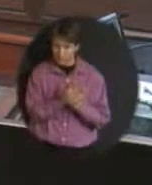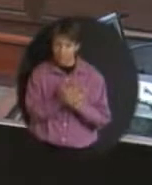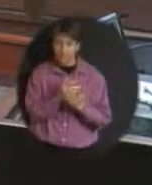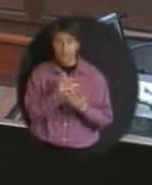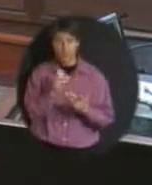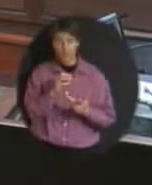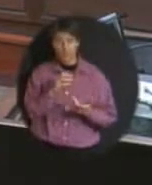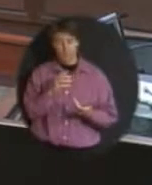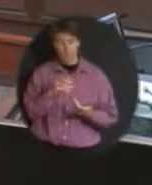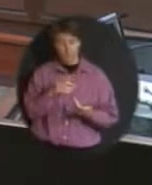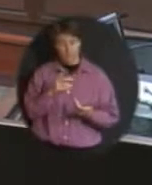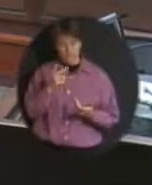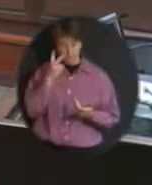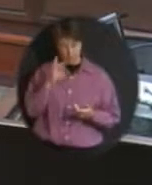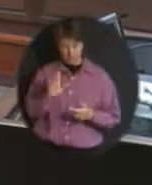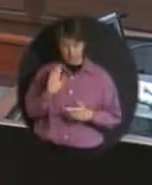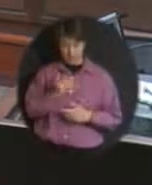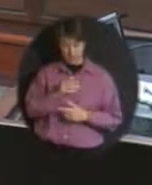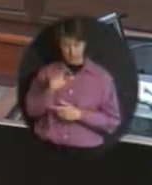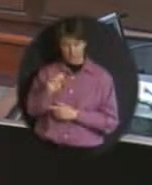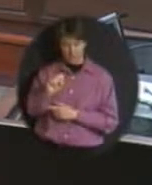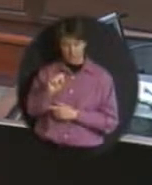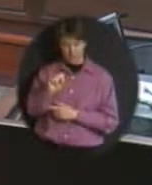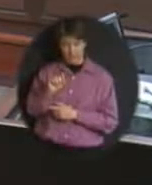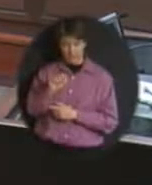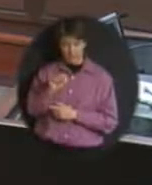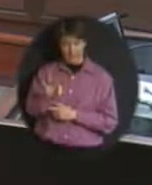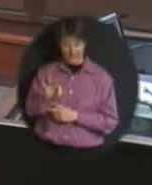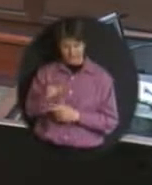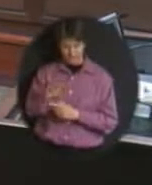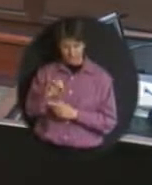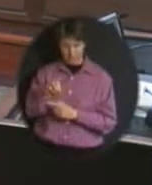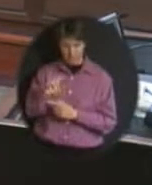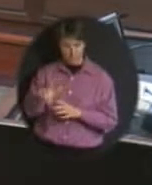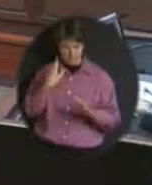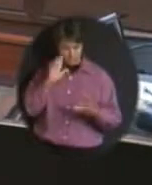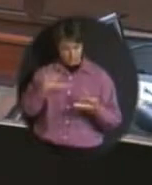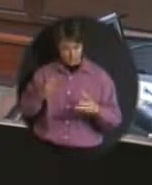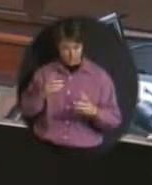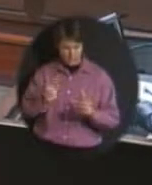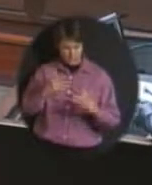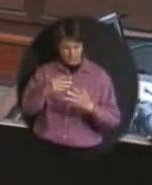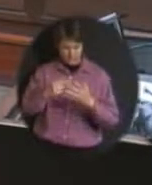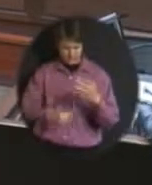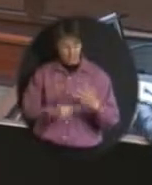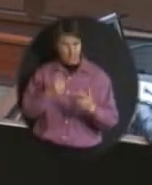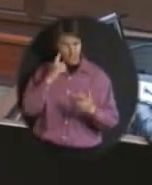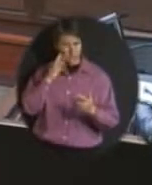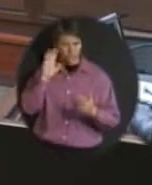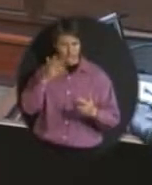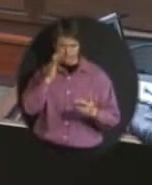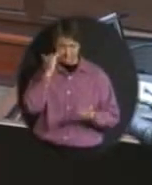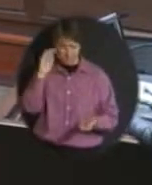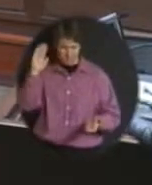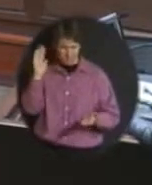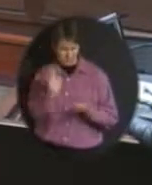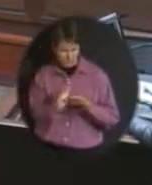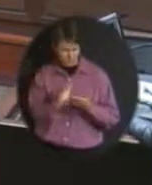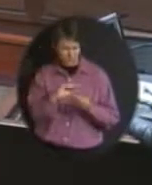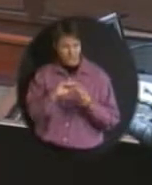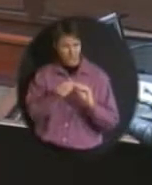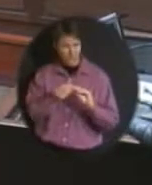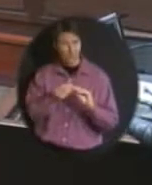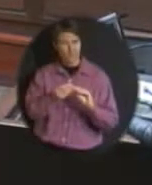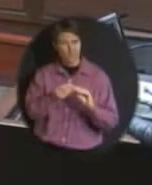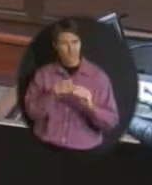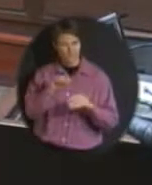we look at our staffing models, if we continue to reduce the number of counselors in our schools, it would seem like it would have a long-term detrimental effect, especially in